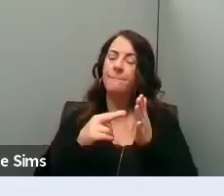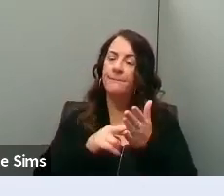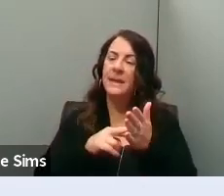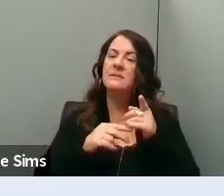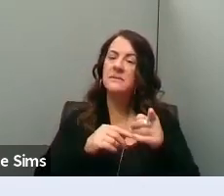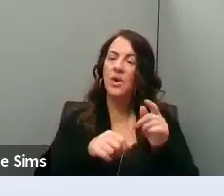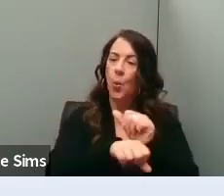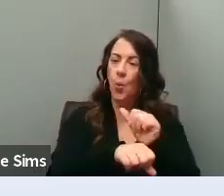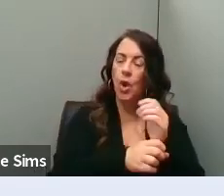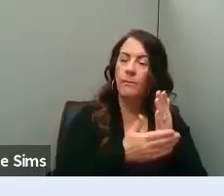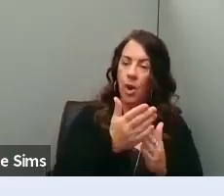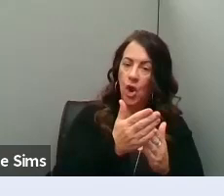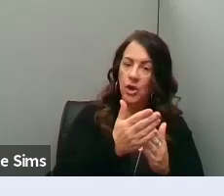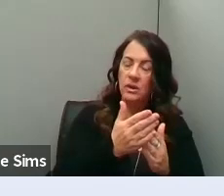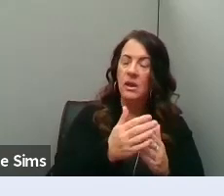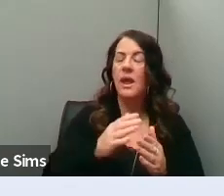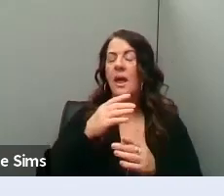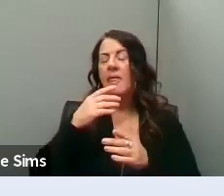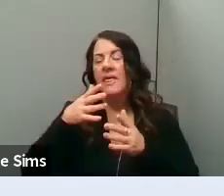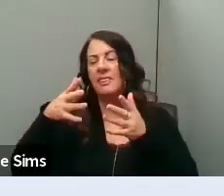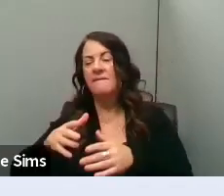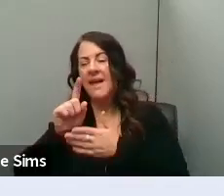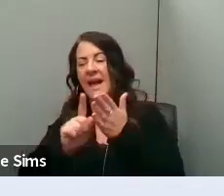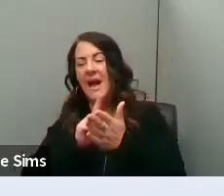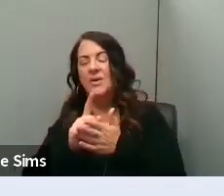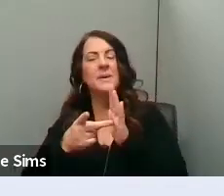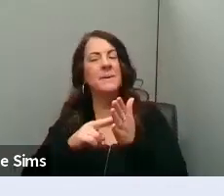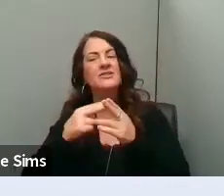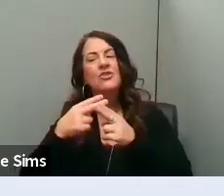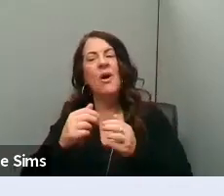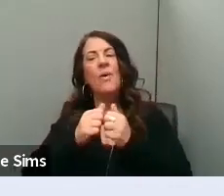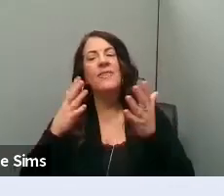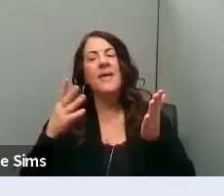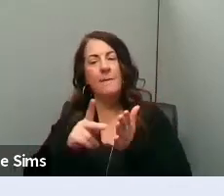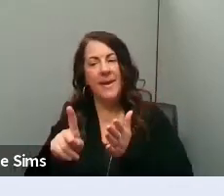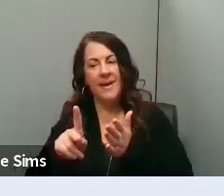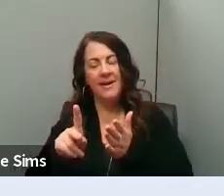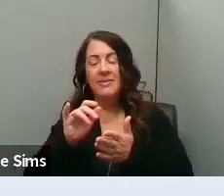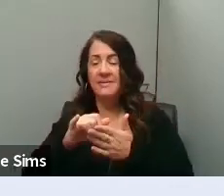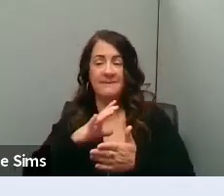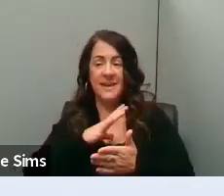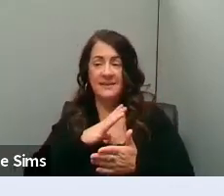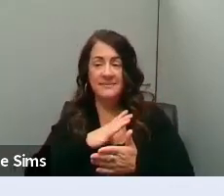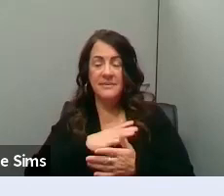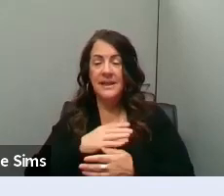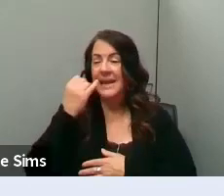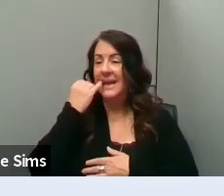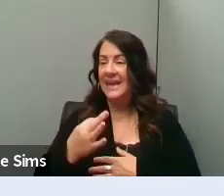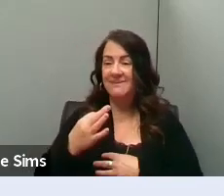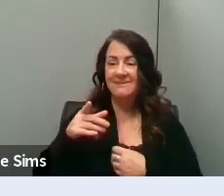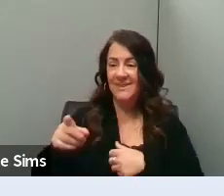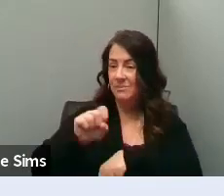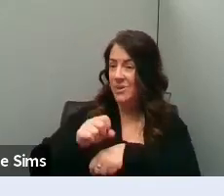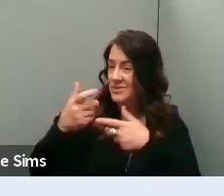If that's the arrangement that they made with the employer, that's fine. If they don't want the hours to be cut, then